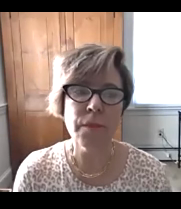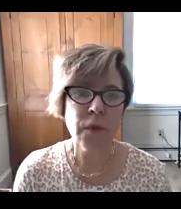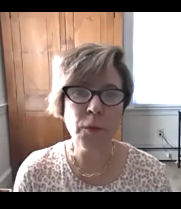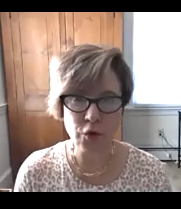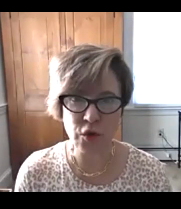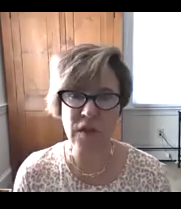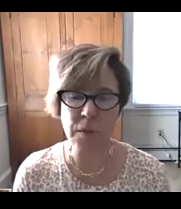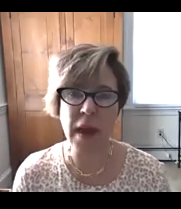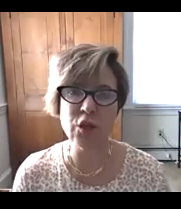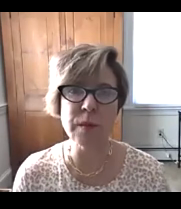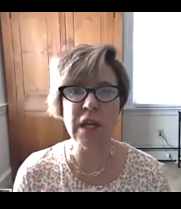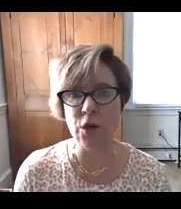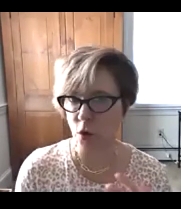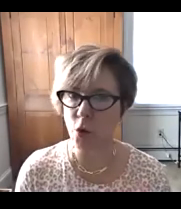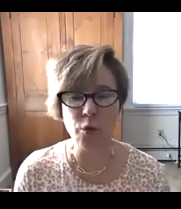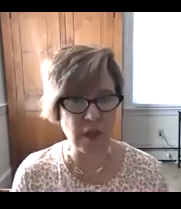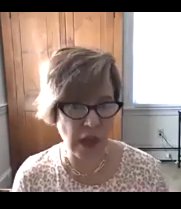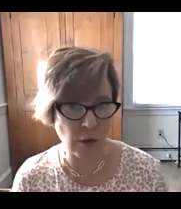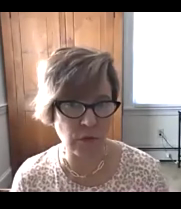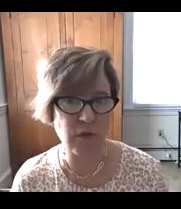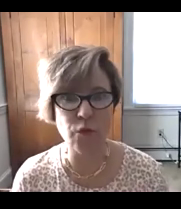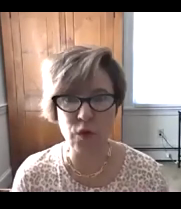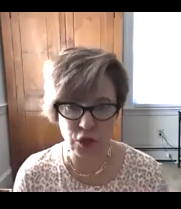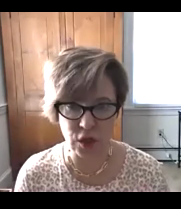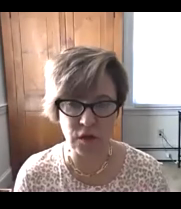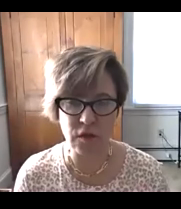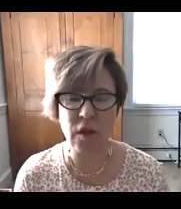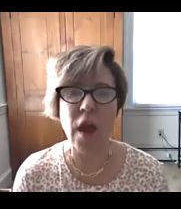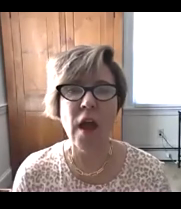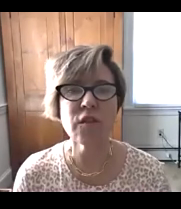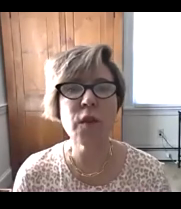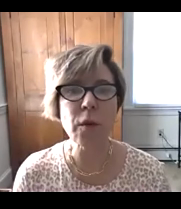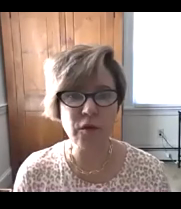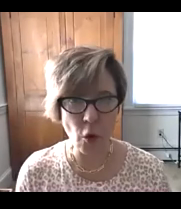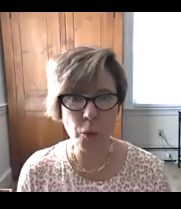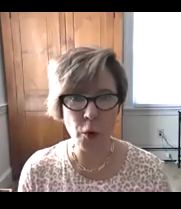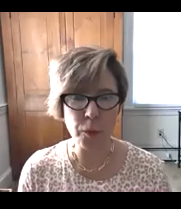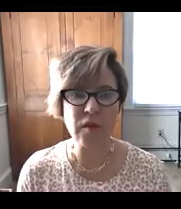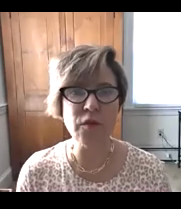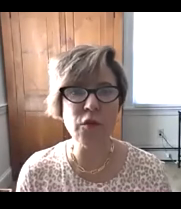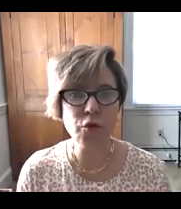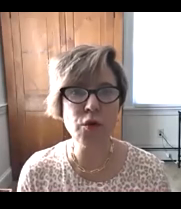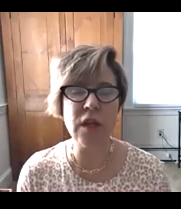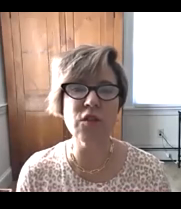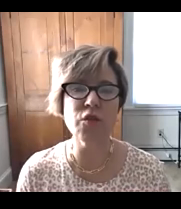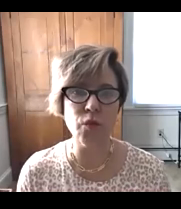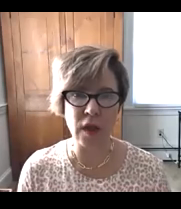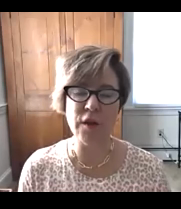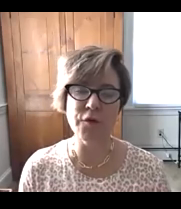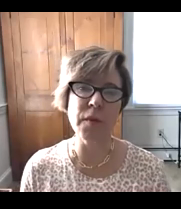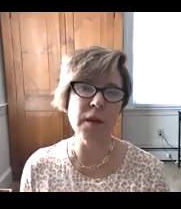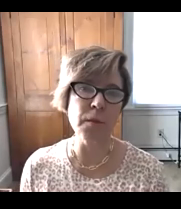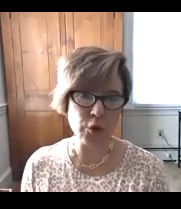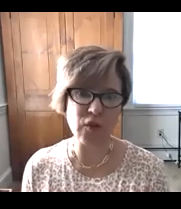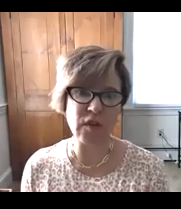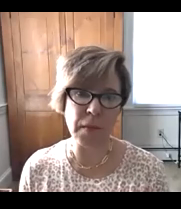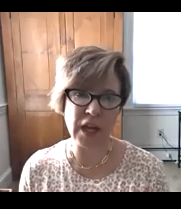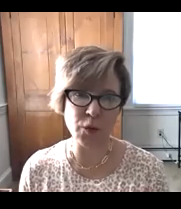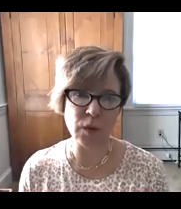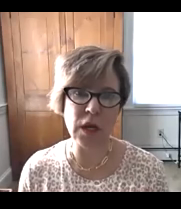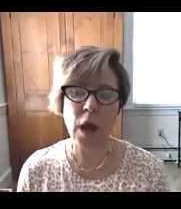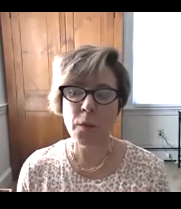our emergency management in our local towns and regions. And so that was the whole purpose of the toolkit, to write it from the